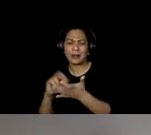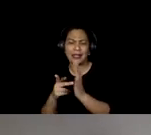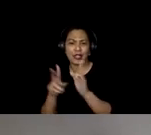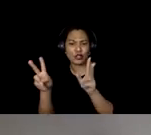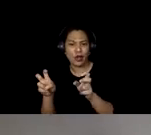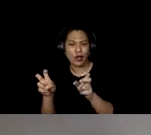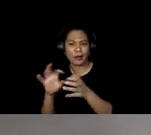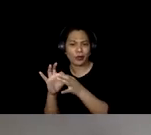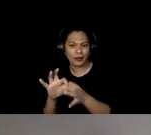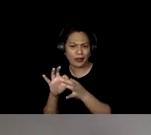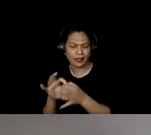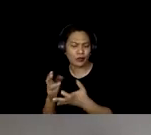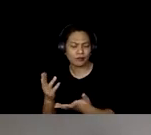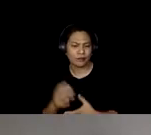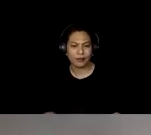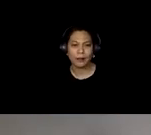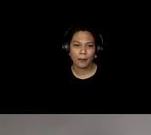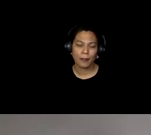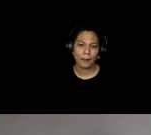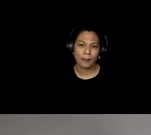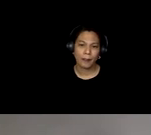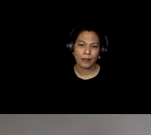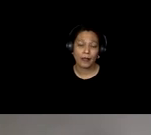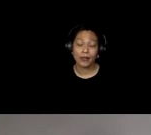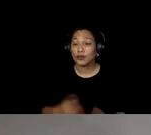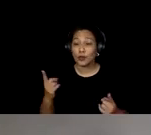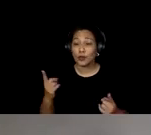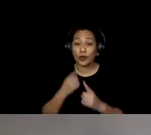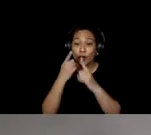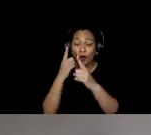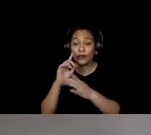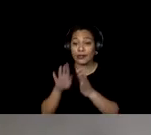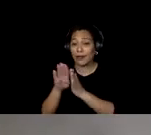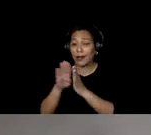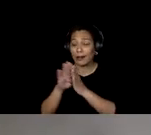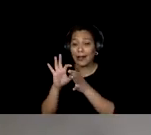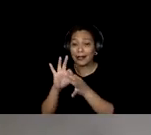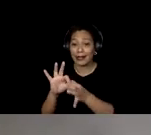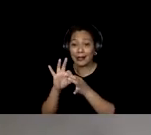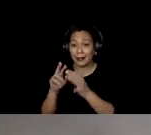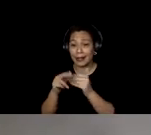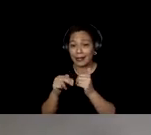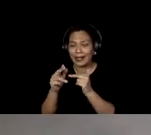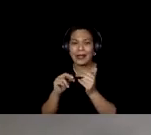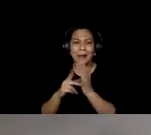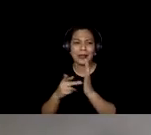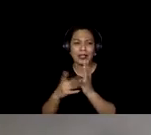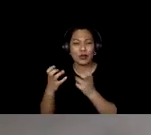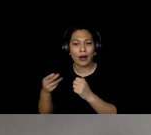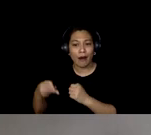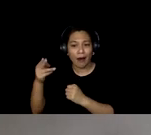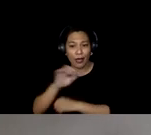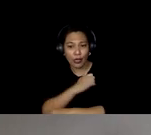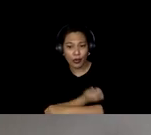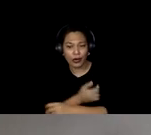area. So your goal when you're engaging in link building, you want to get links from pages that have both high authority